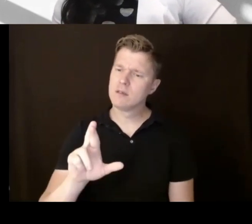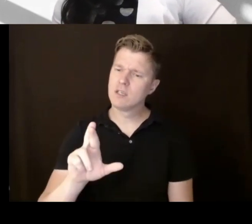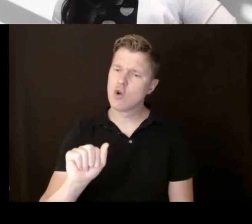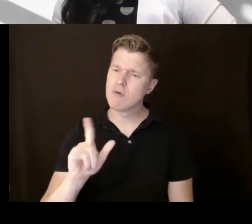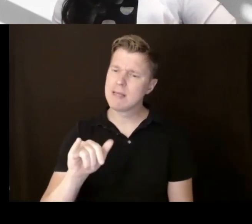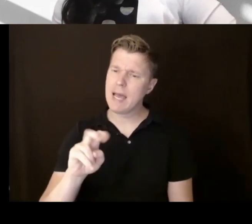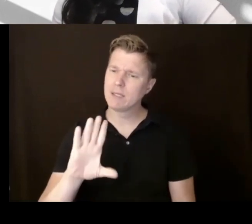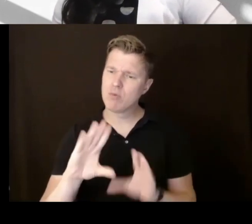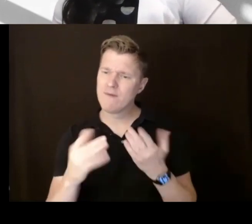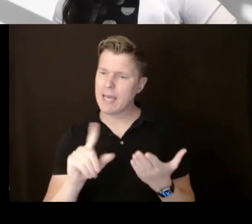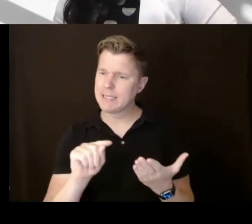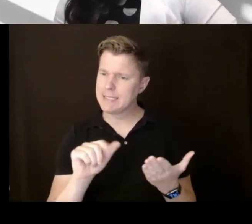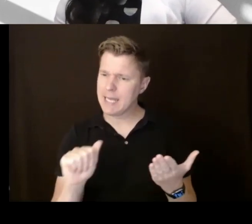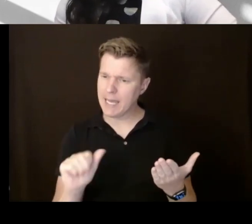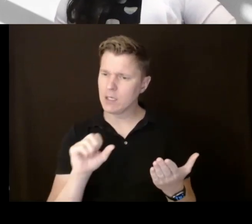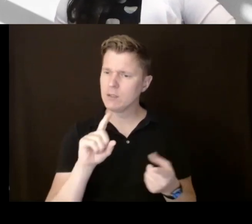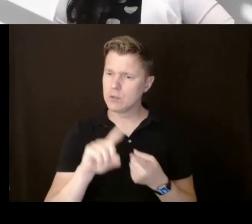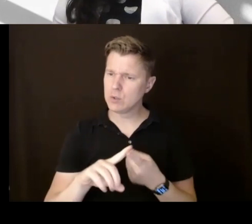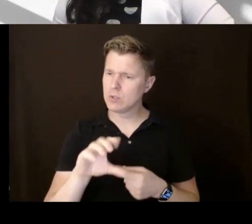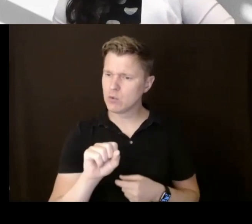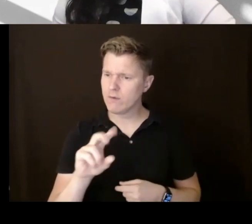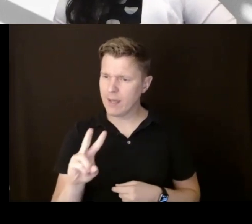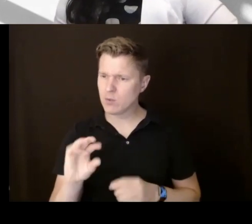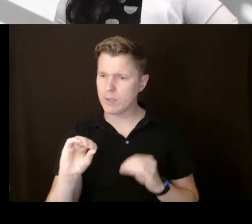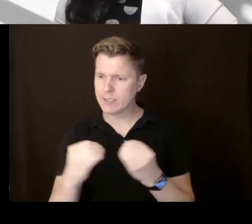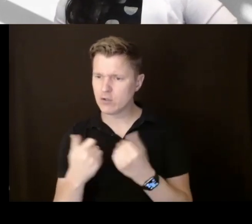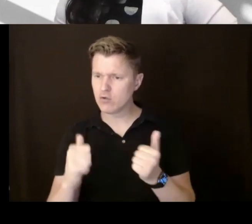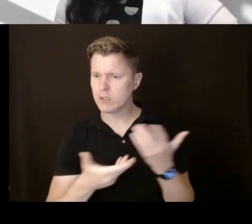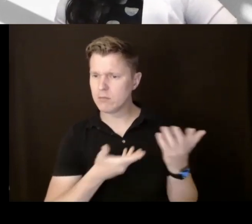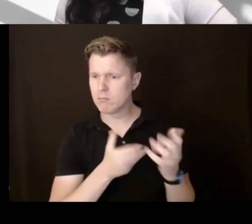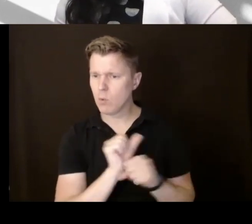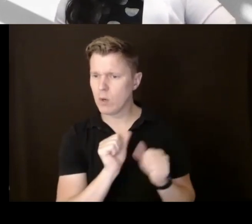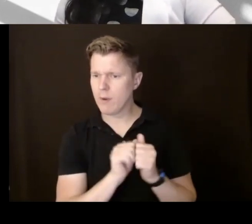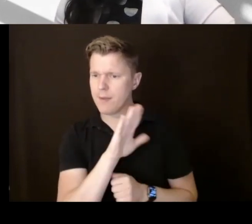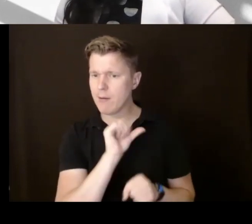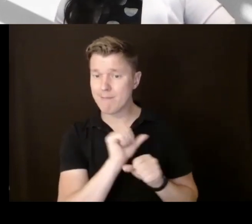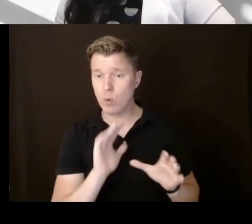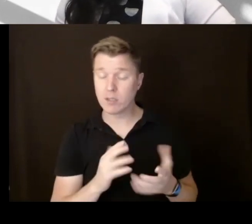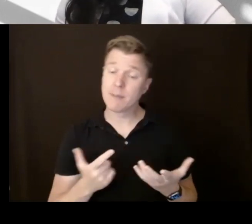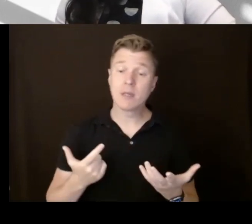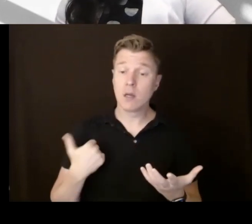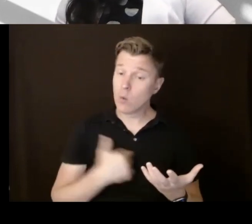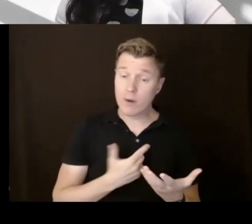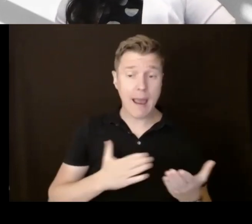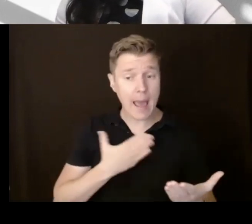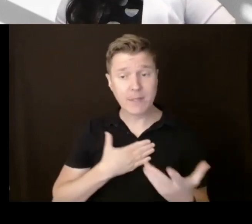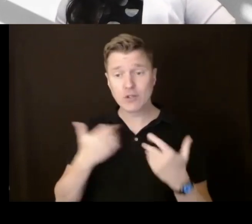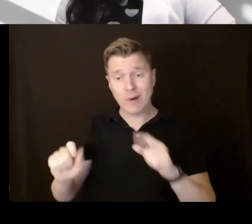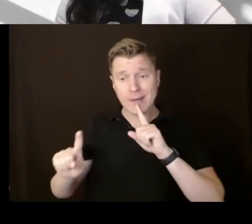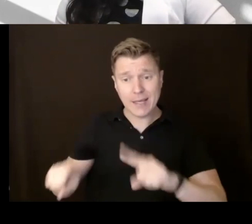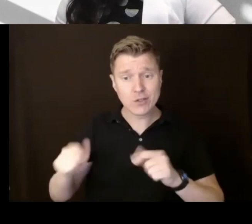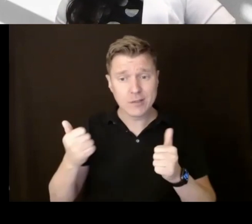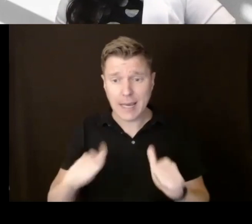violence organizations trying to work with their employers? So we're happy to try and answer whatever questions we